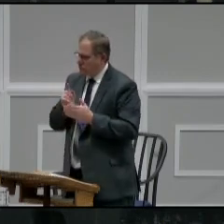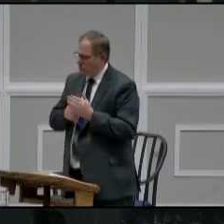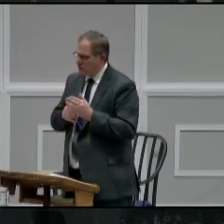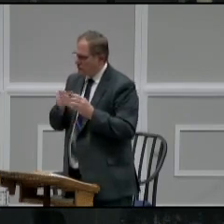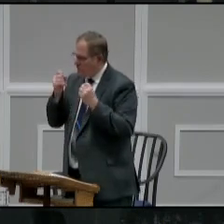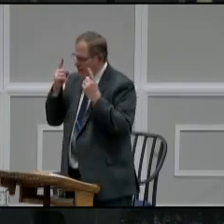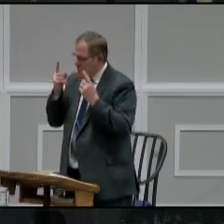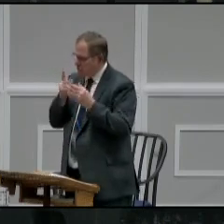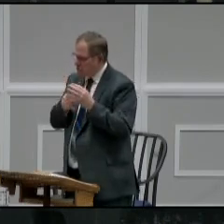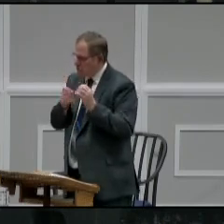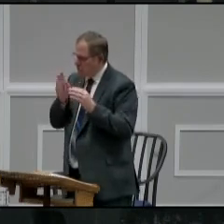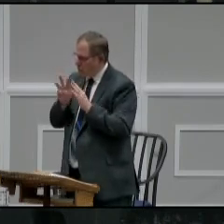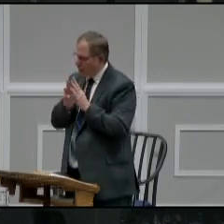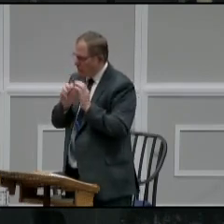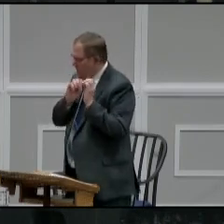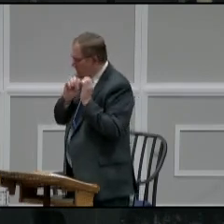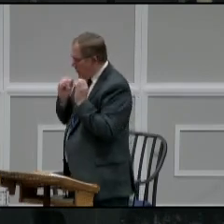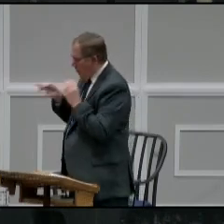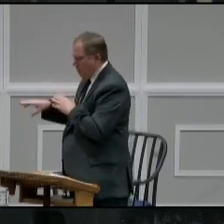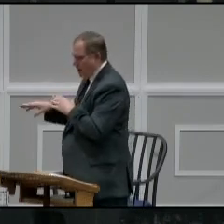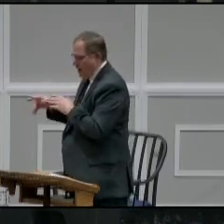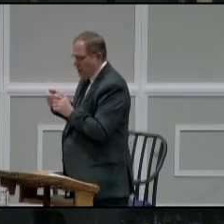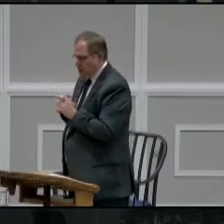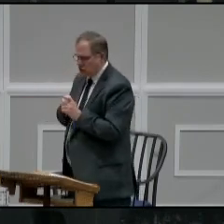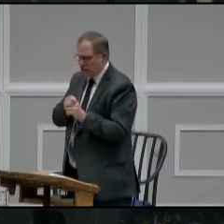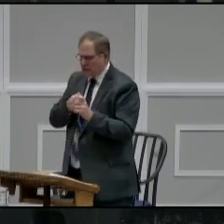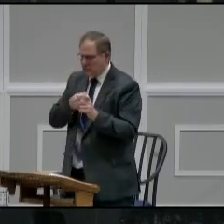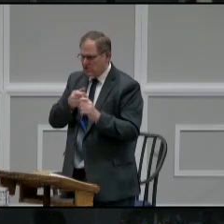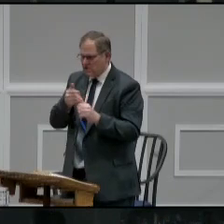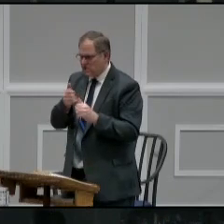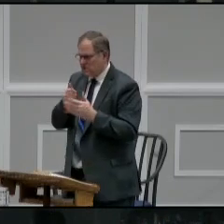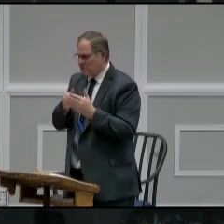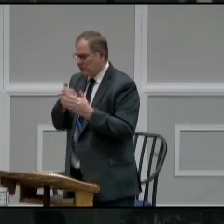away to chase something other than Jesus.